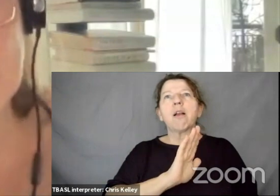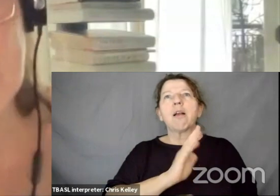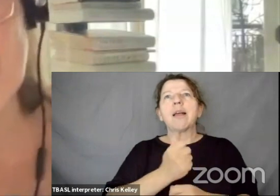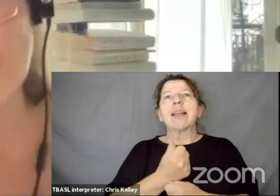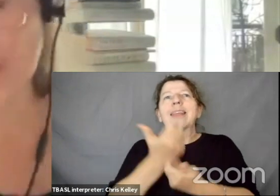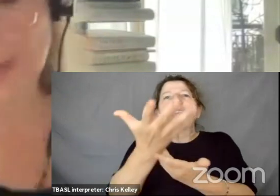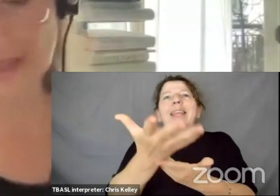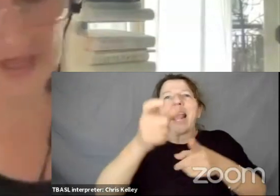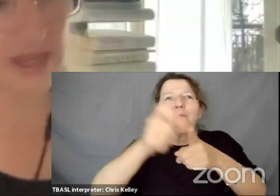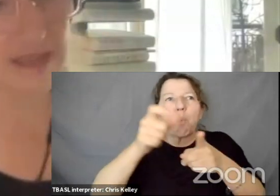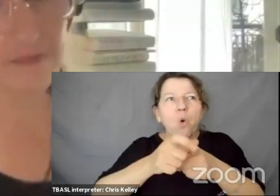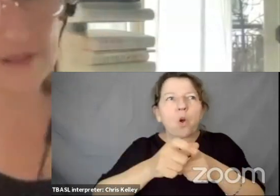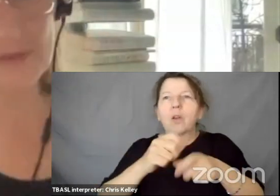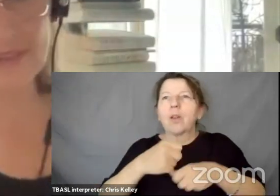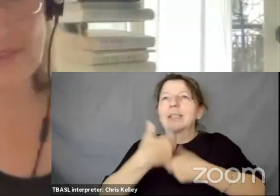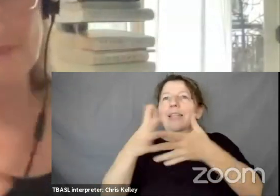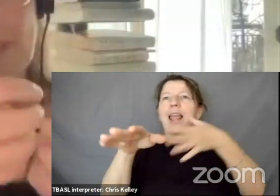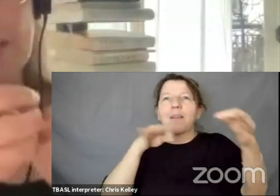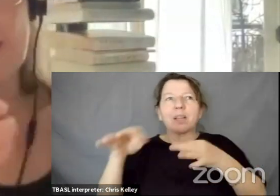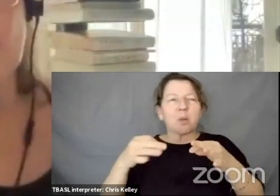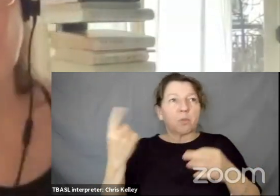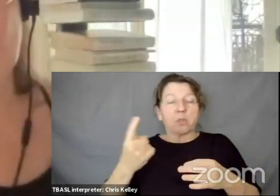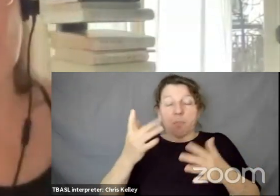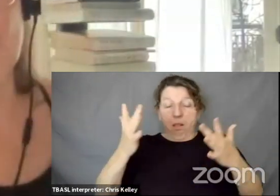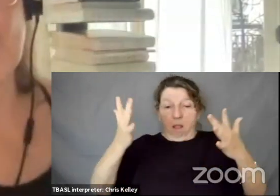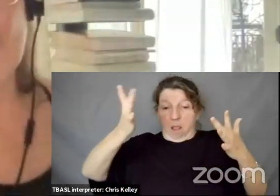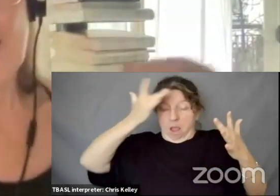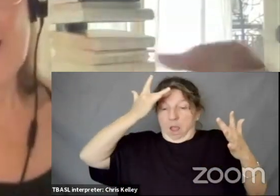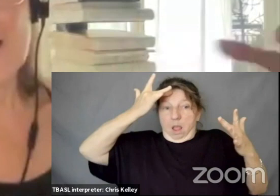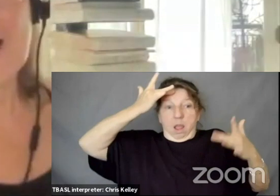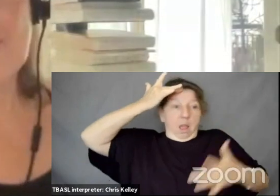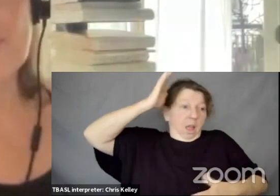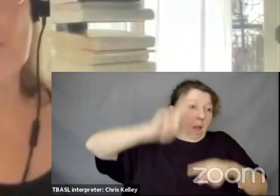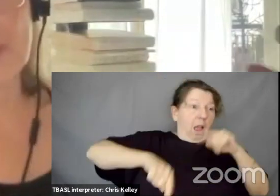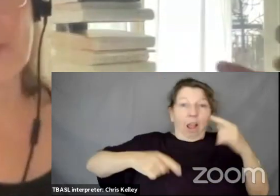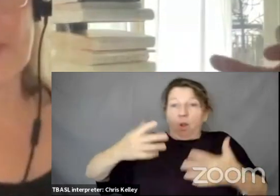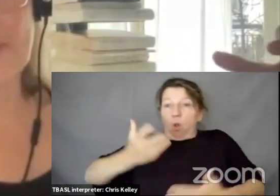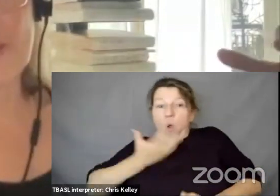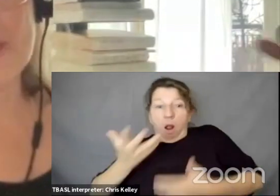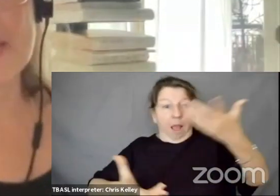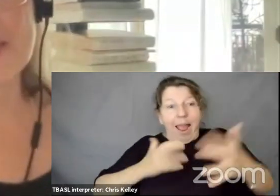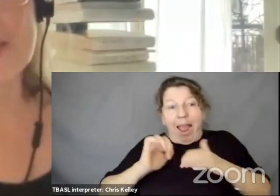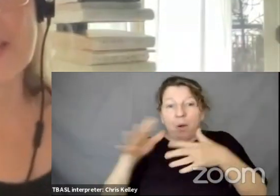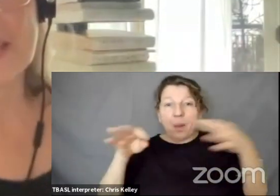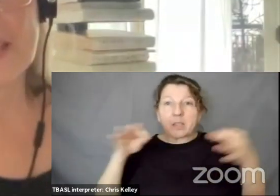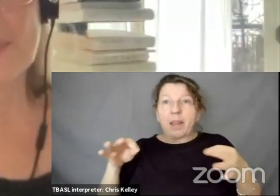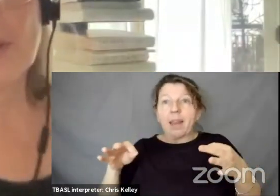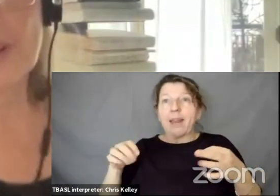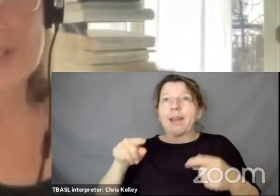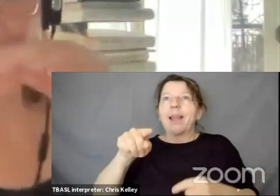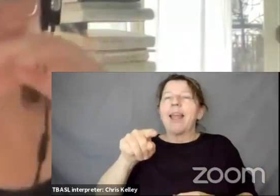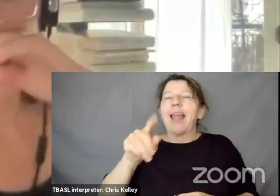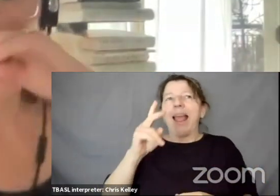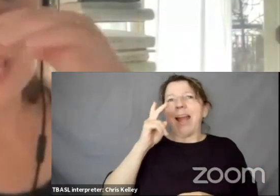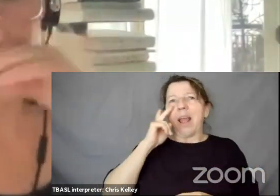unleashing. I mean, I know that I found myself finding the threads and the common points amidst the